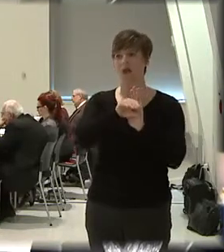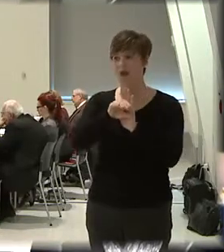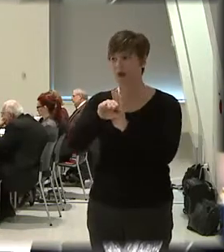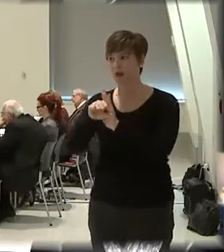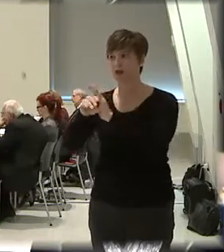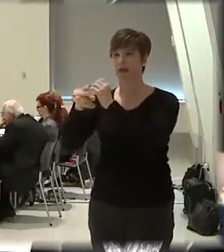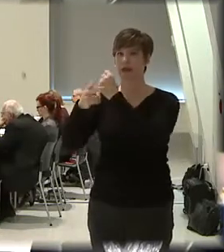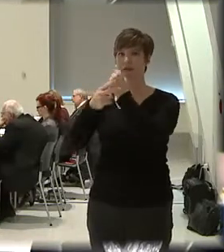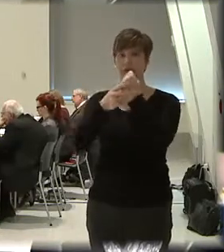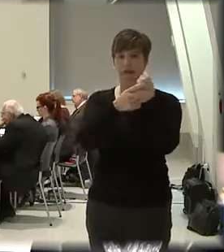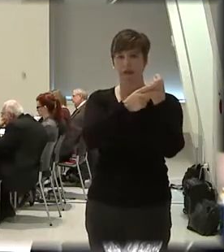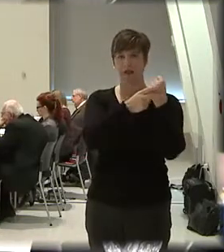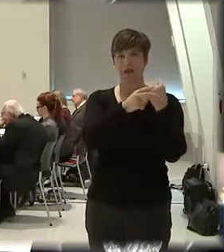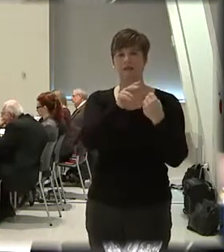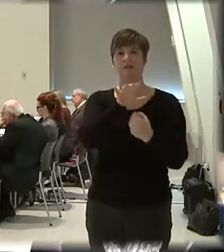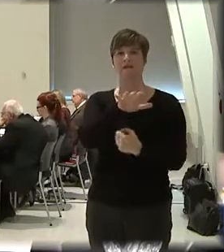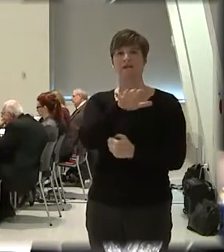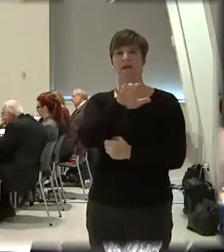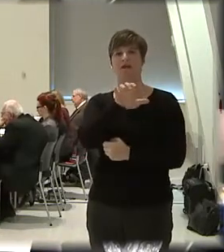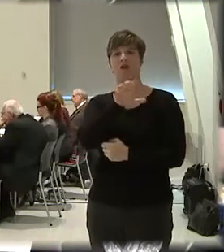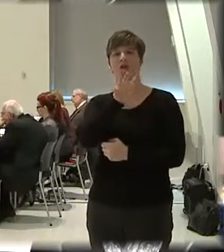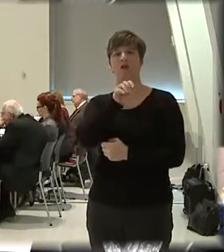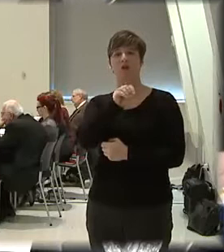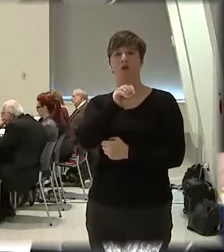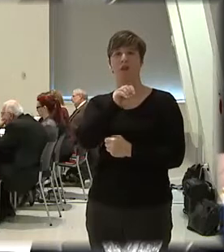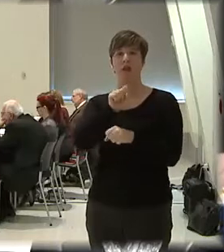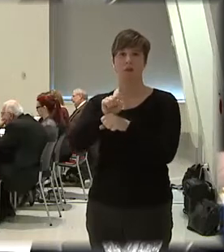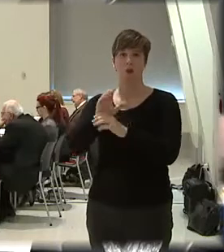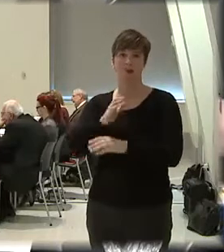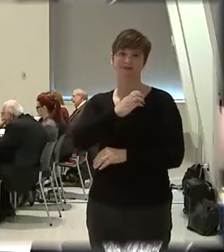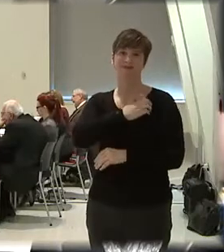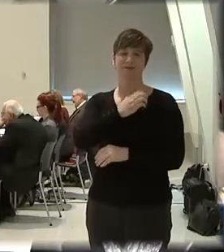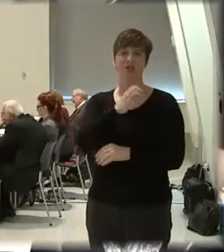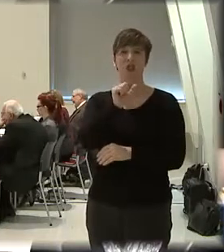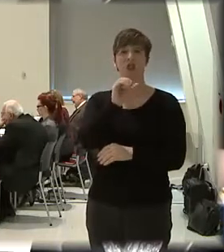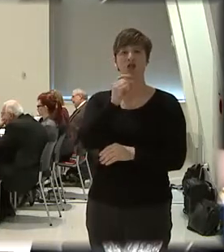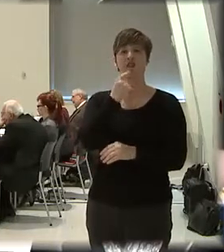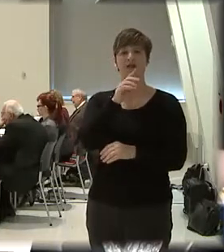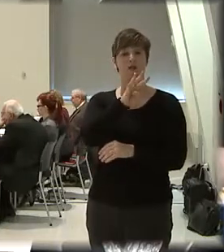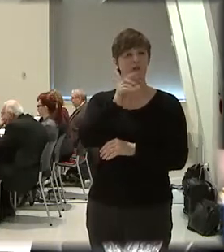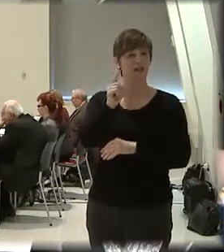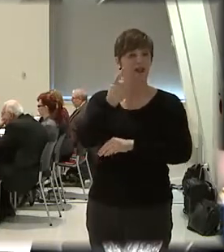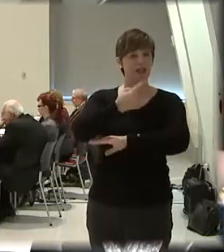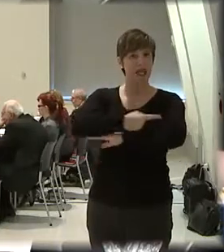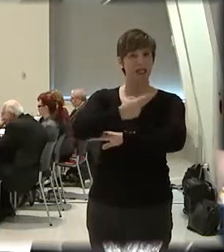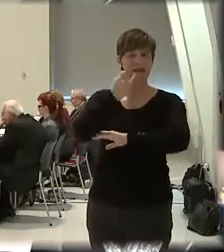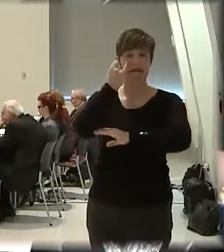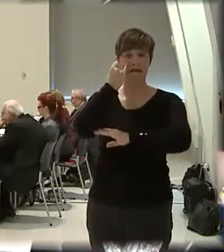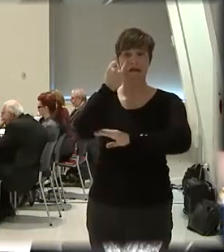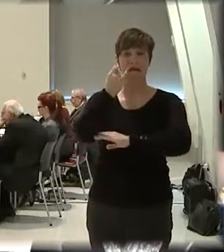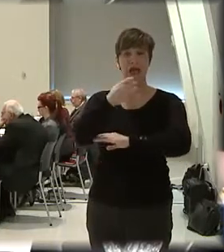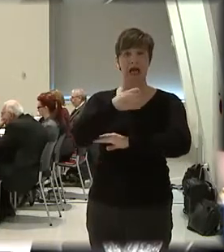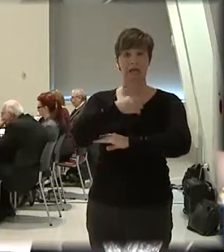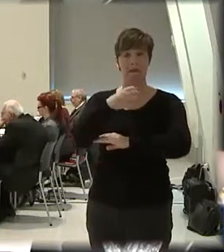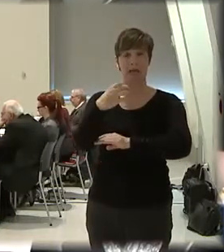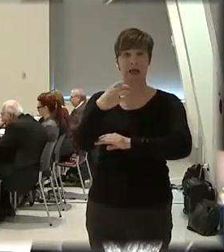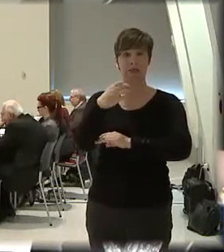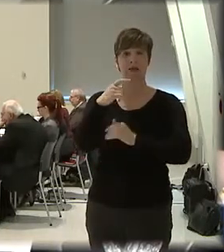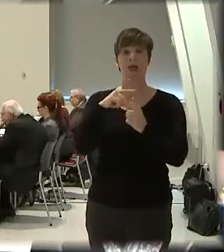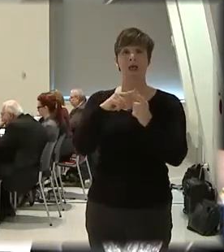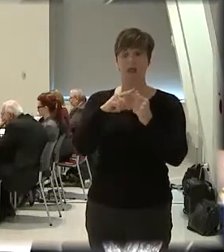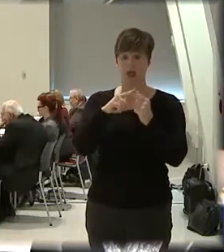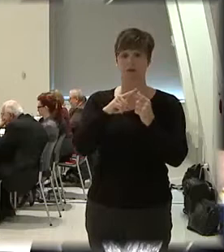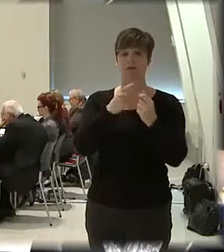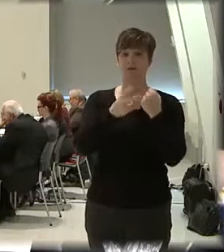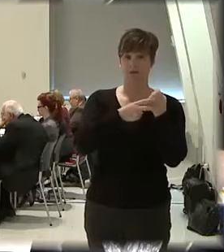across 500 employees. So we set it for 45 days. If a complaint comes in, it gets locked. If it's